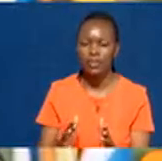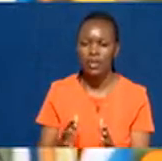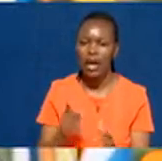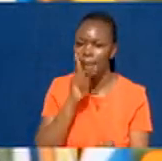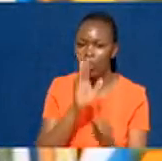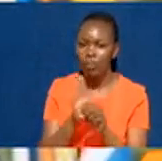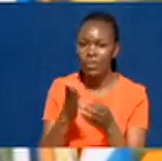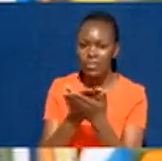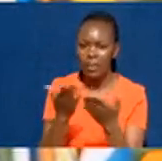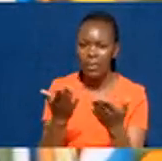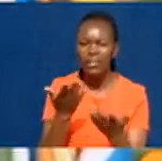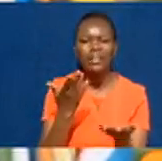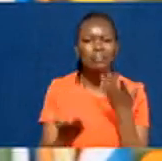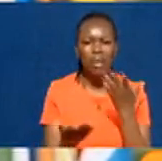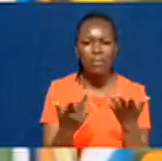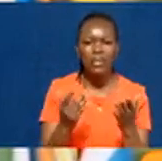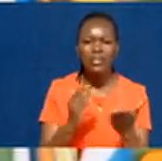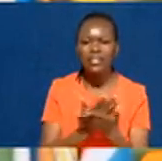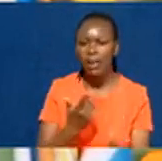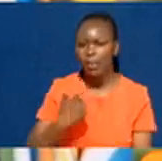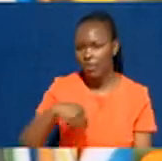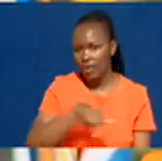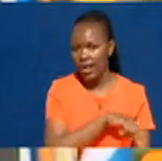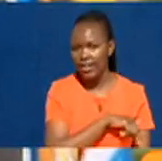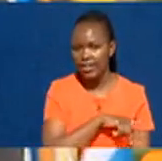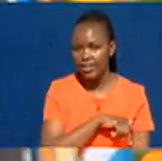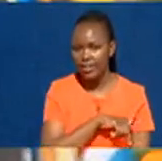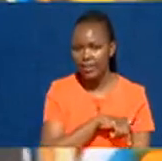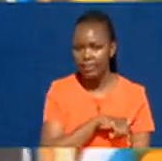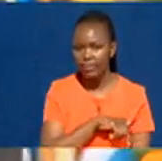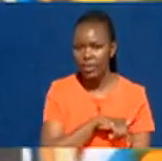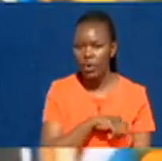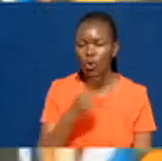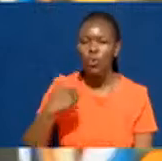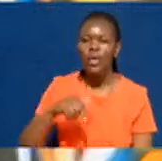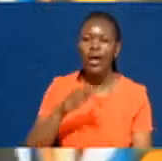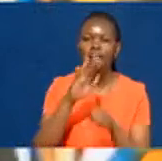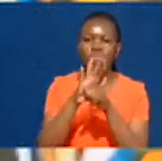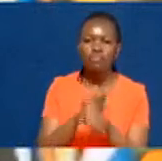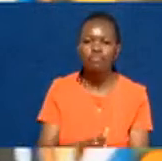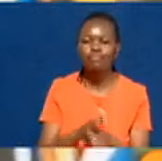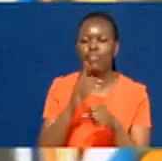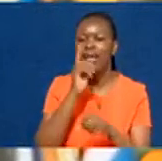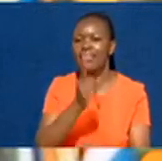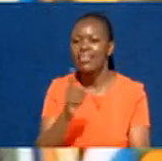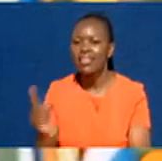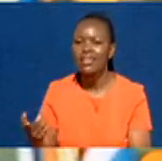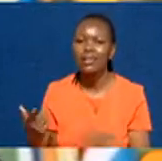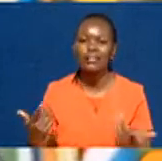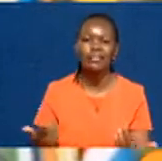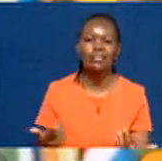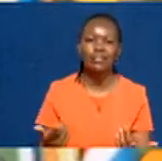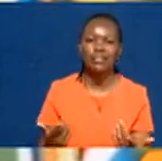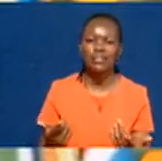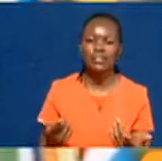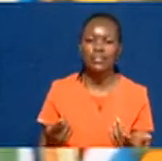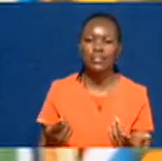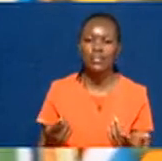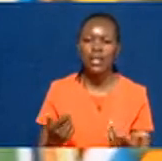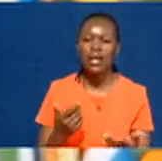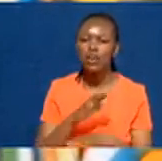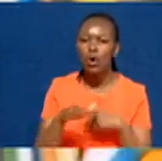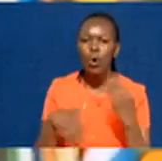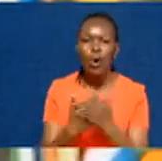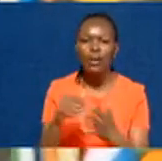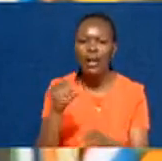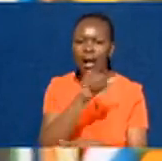that though the rest of us have been subjected to threats, blackmail, intimidation, and